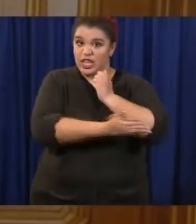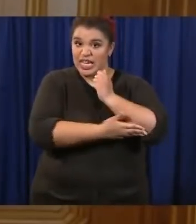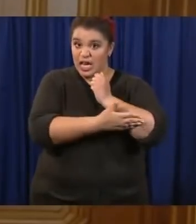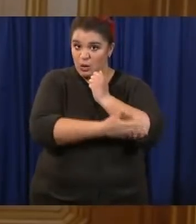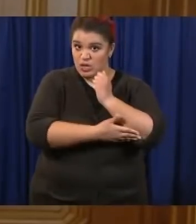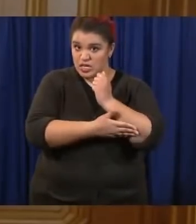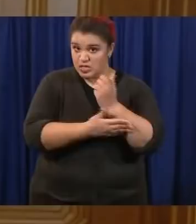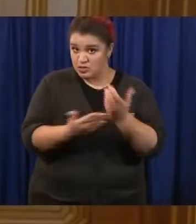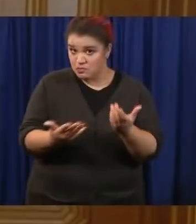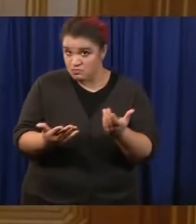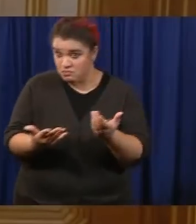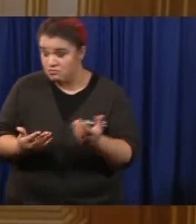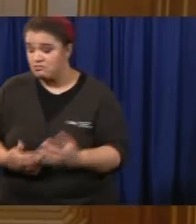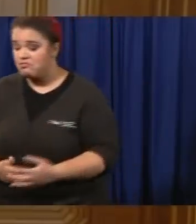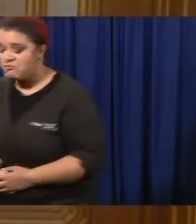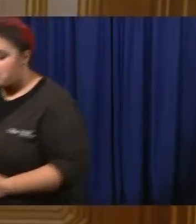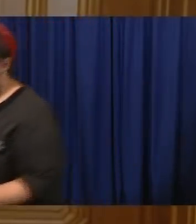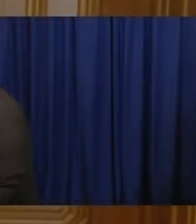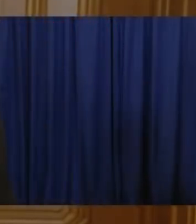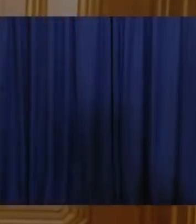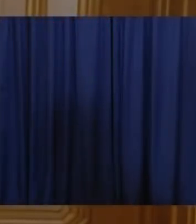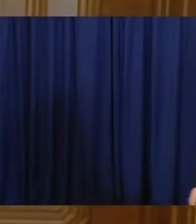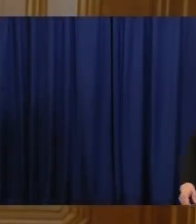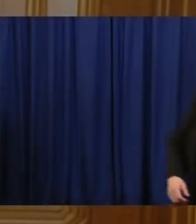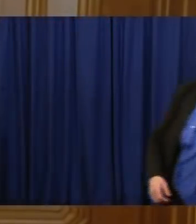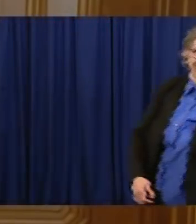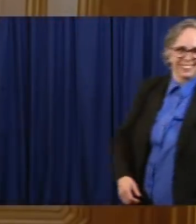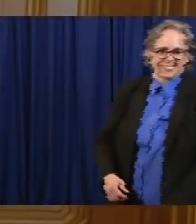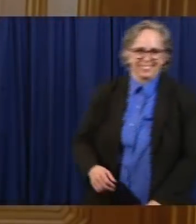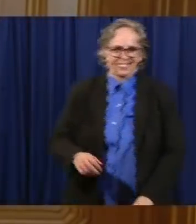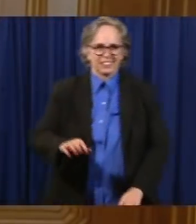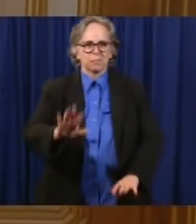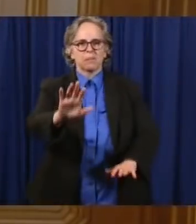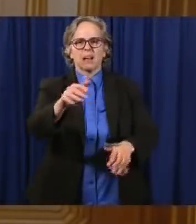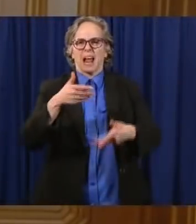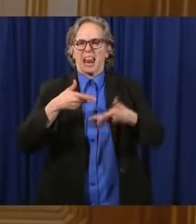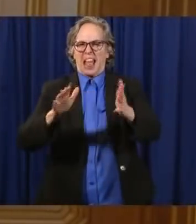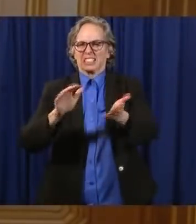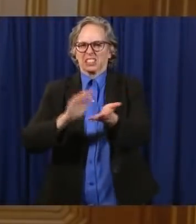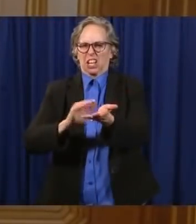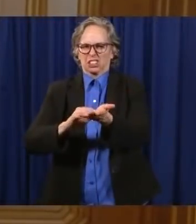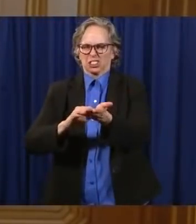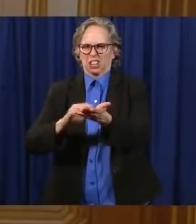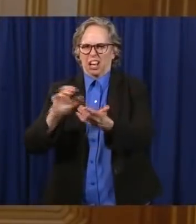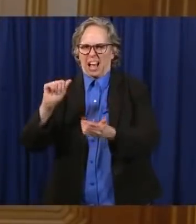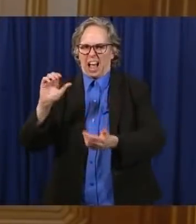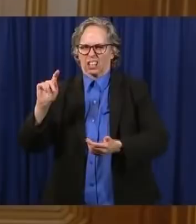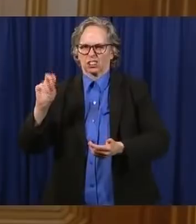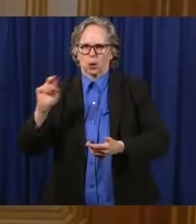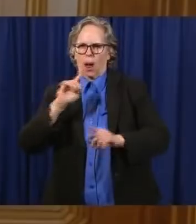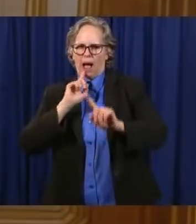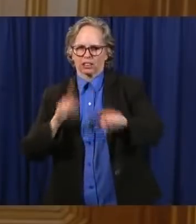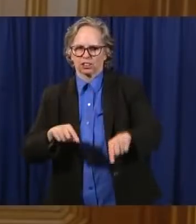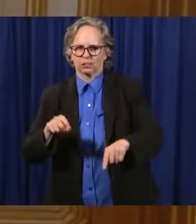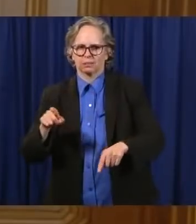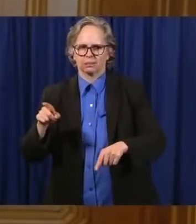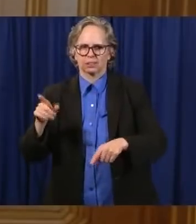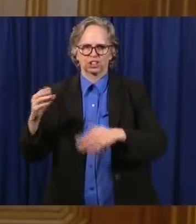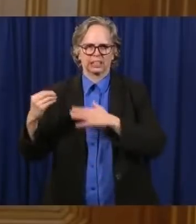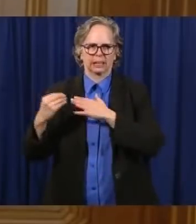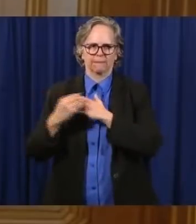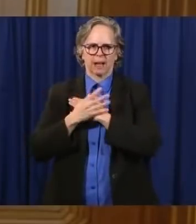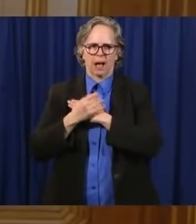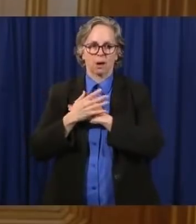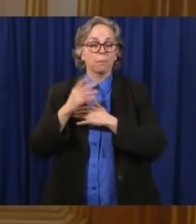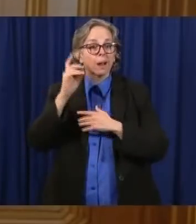me. One of the challenges is that we don't have consistent testing.